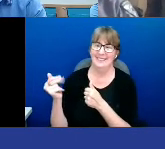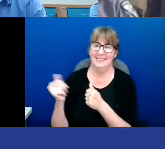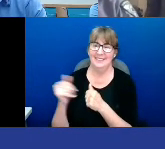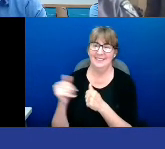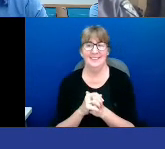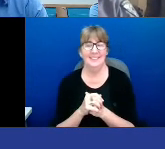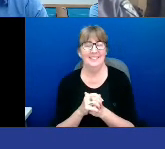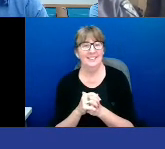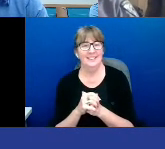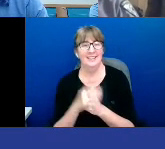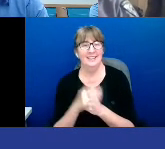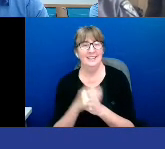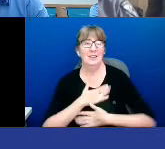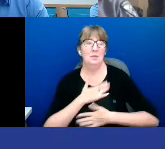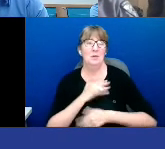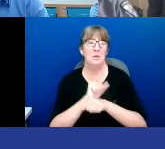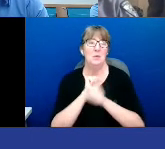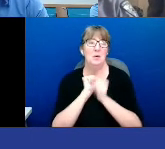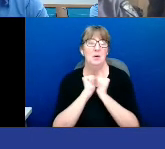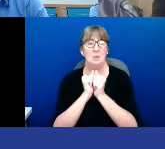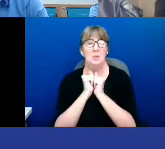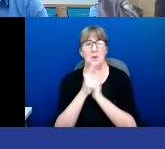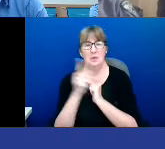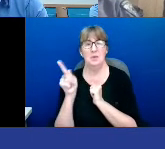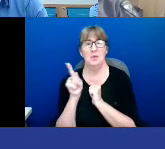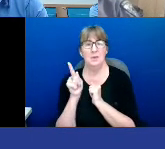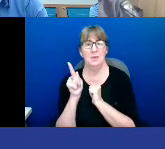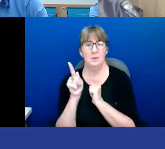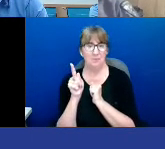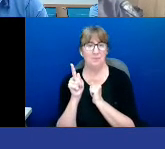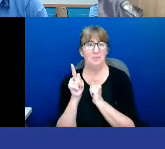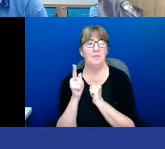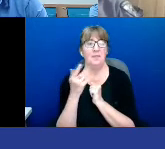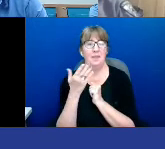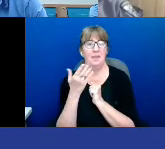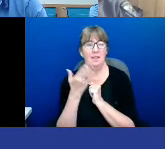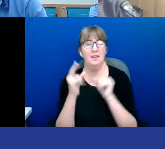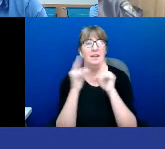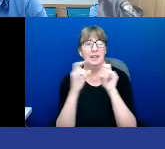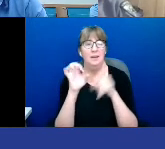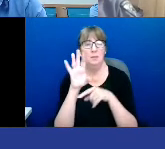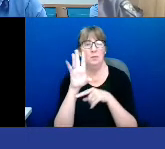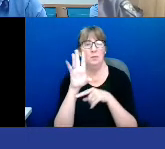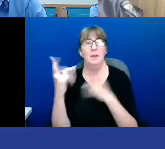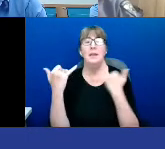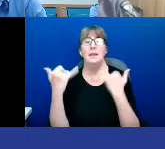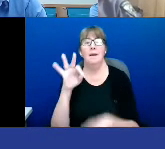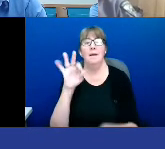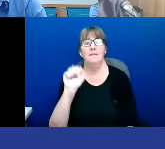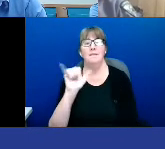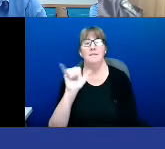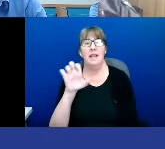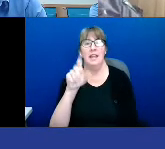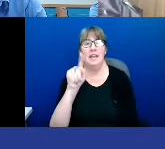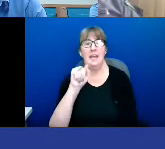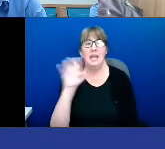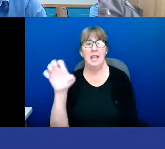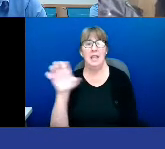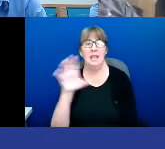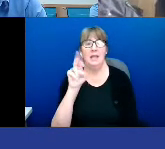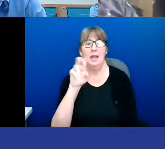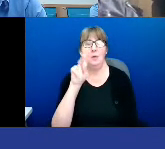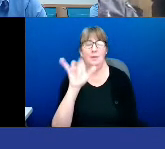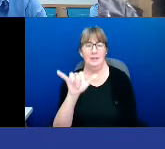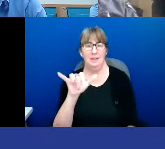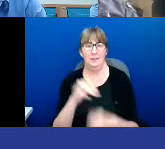working with you at Camp Creek. And now on to Fayette County. Adam and Ben Leadham are going to tell us a little bit about the